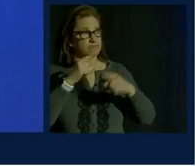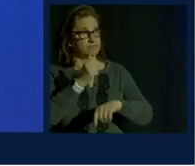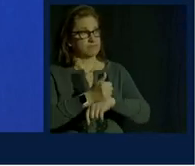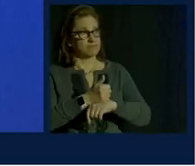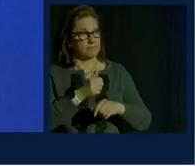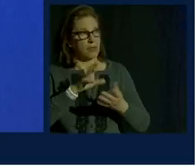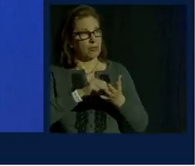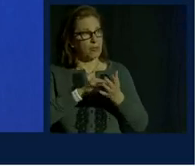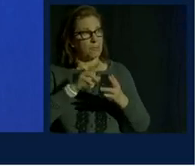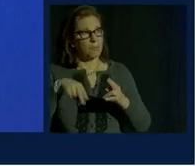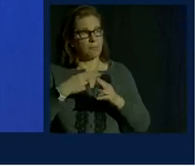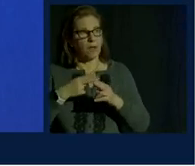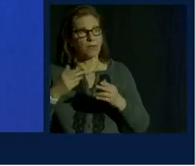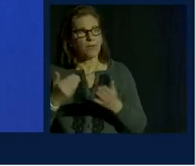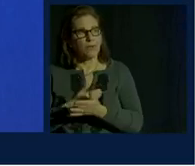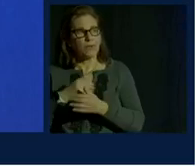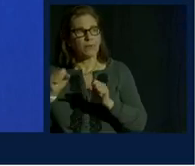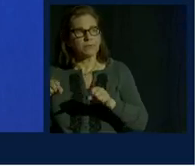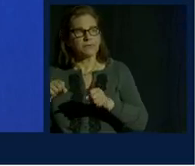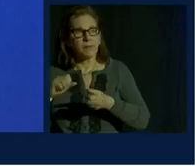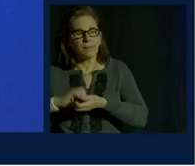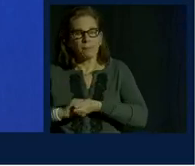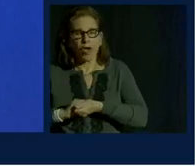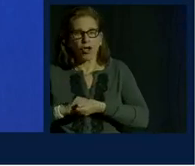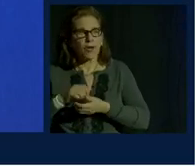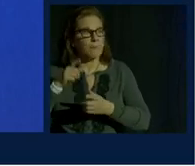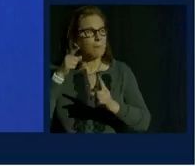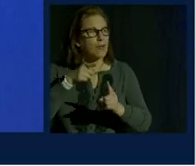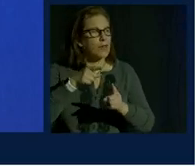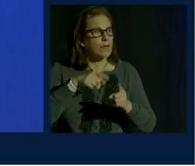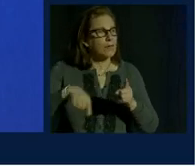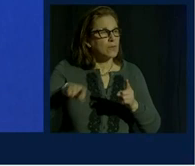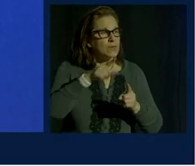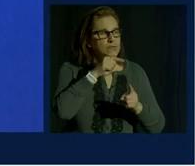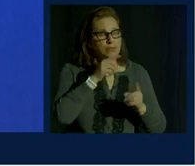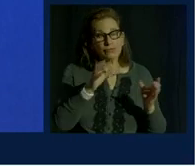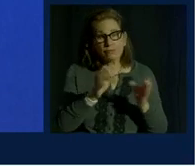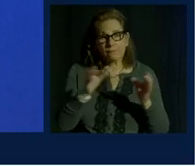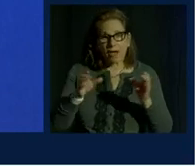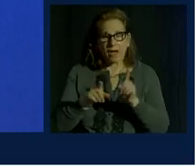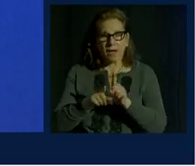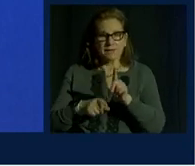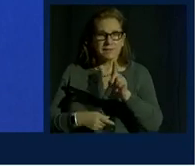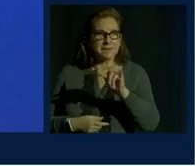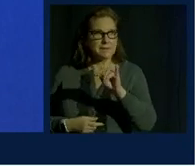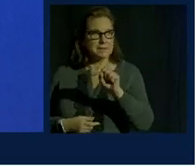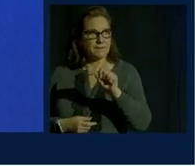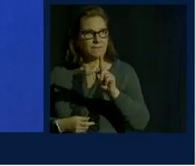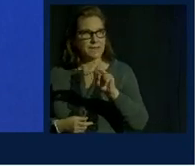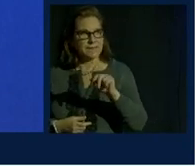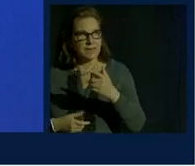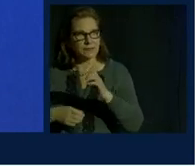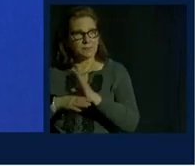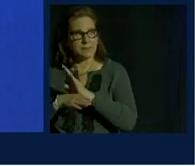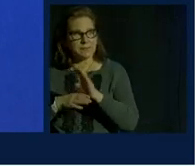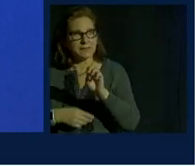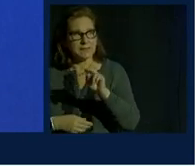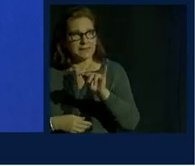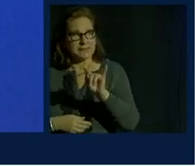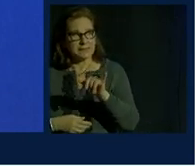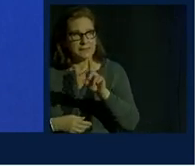the capabilities and capacity of potential partners, particularly those who are certified as a disadvantaged business